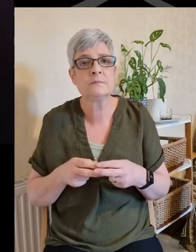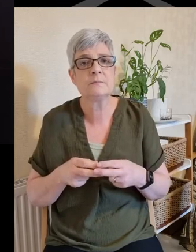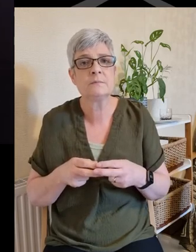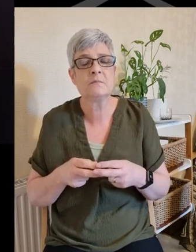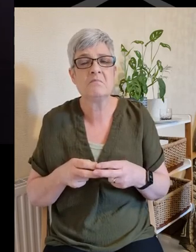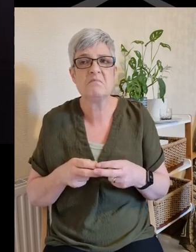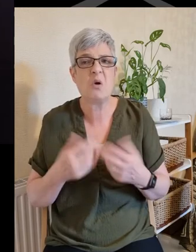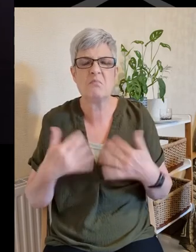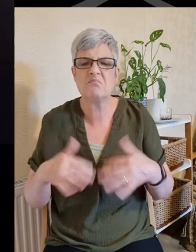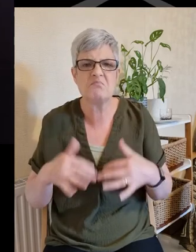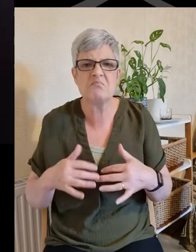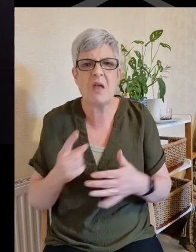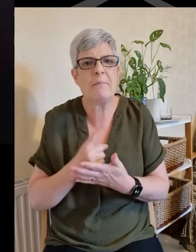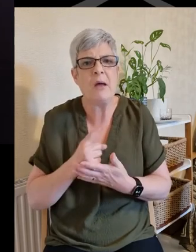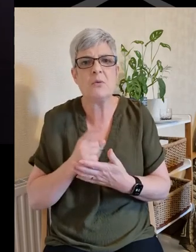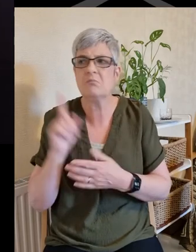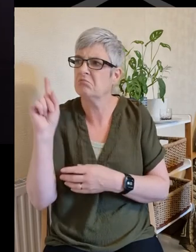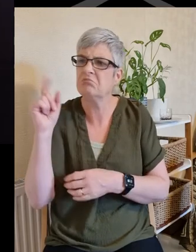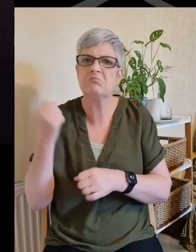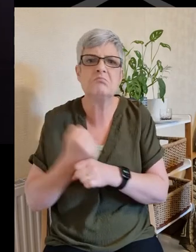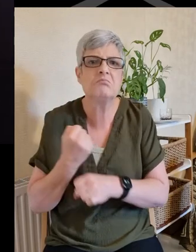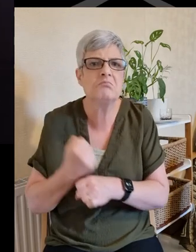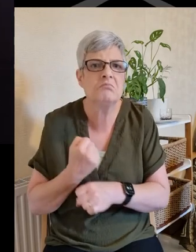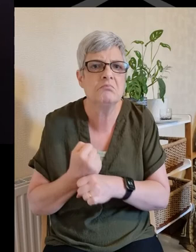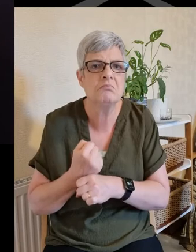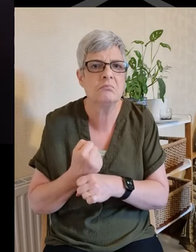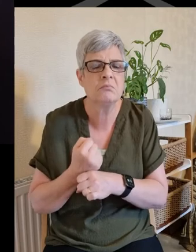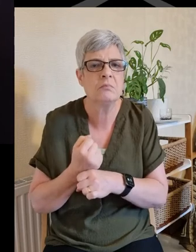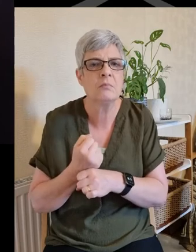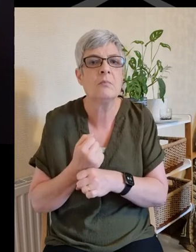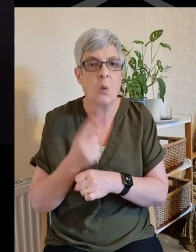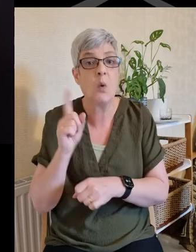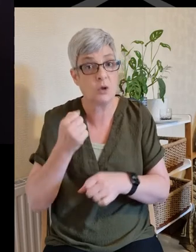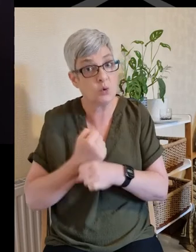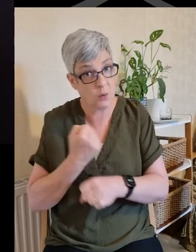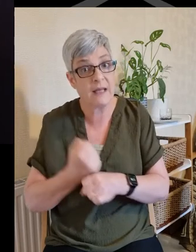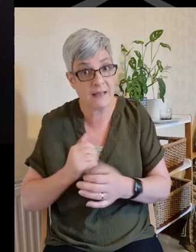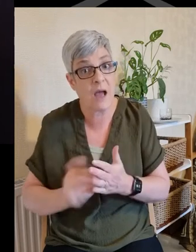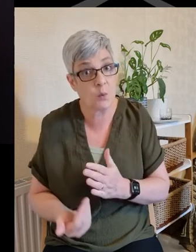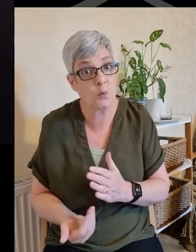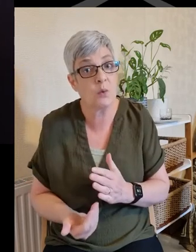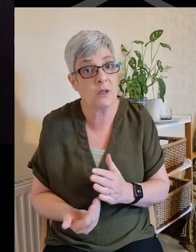not just of what you've done, but of what you're doing